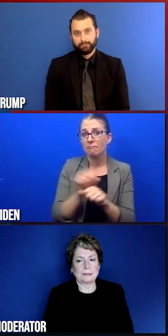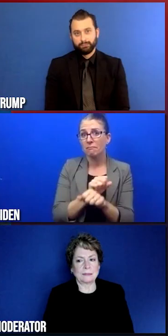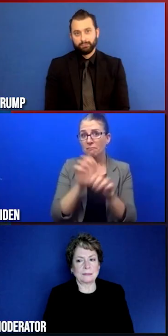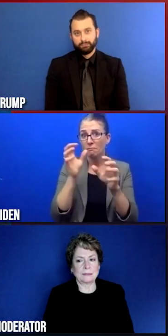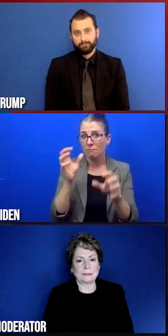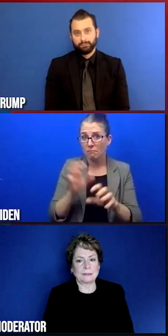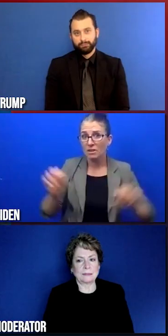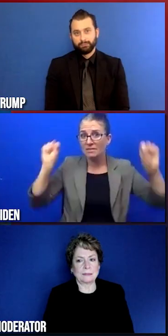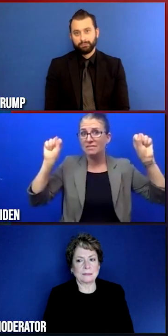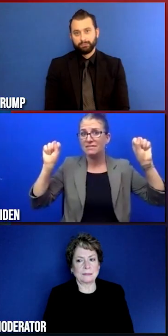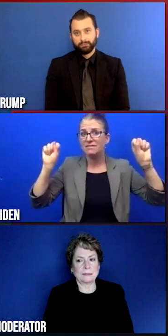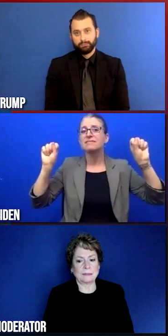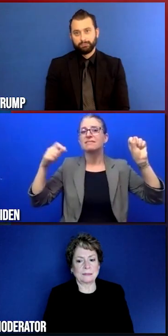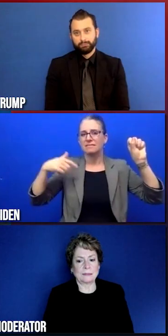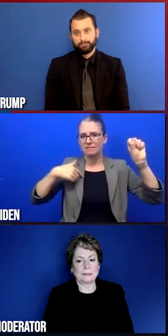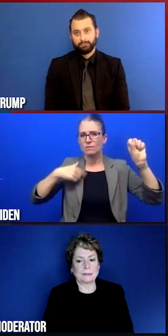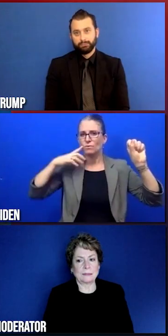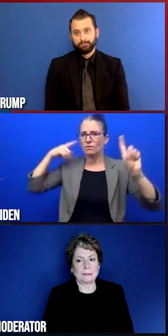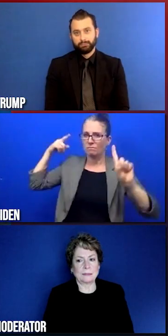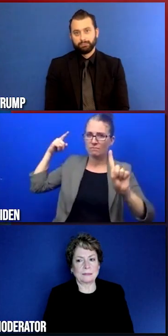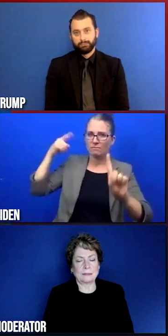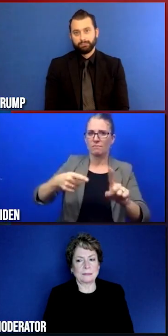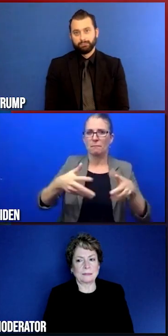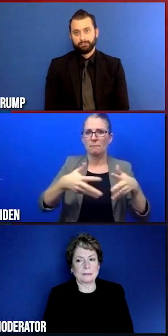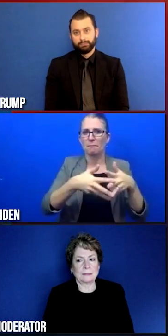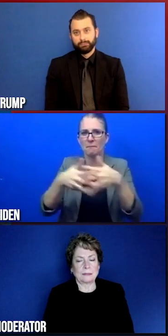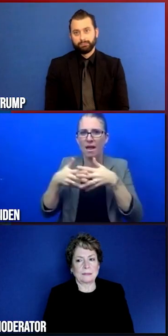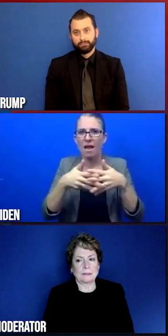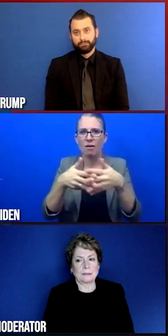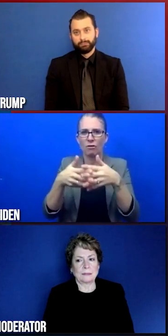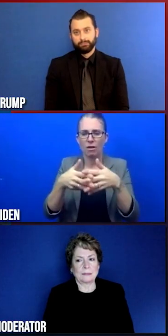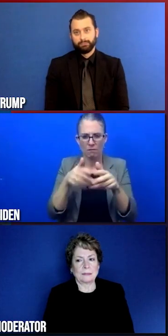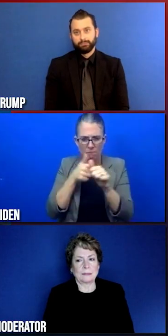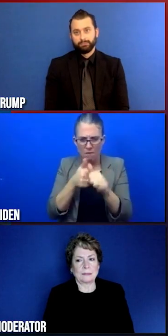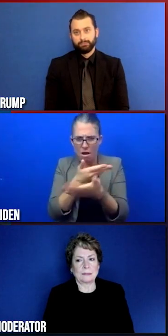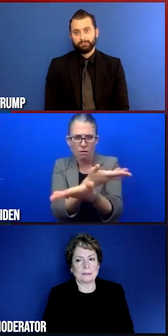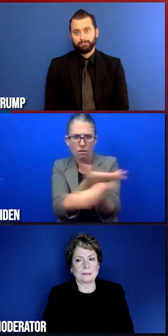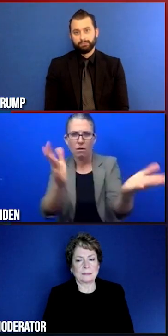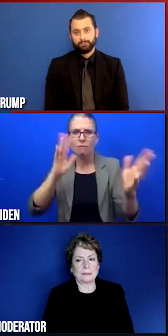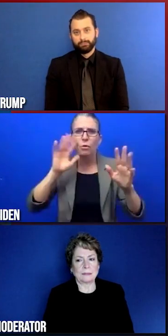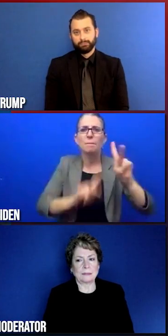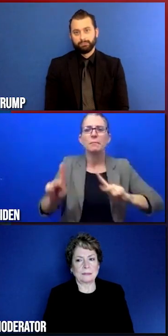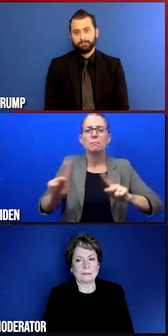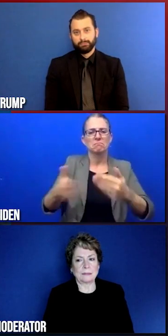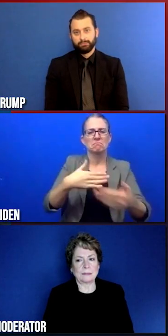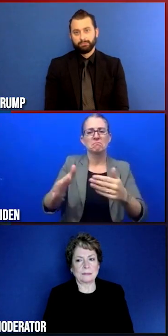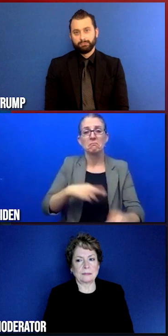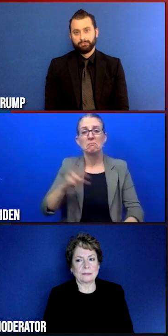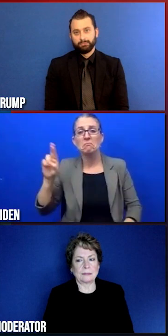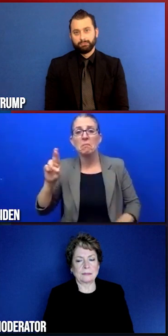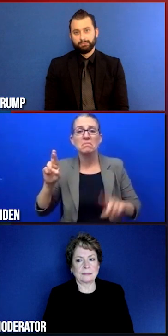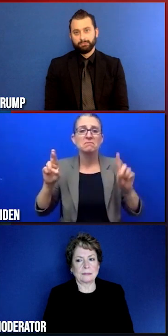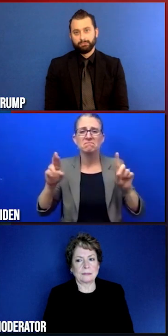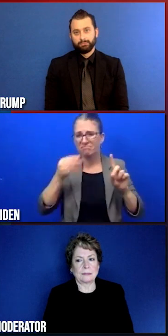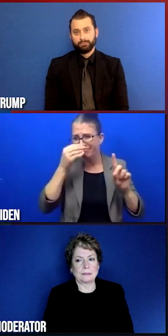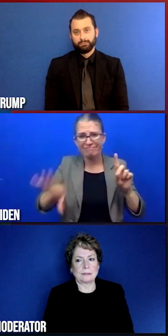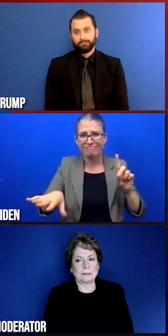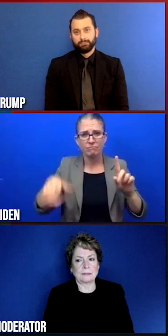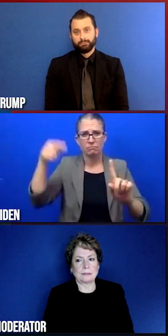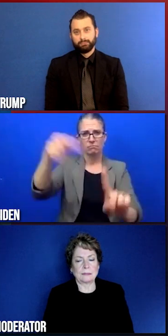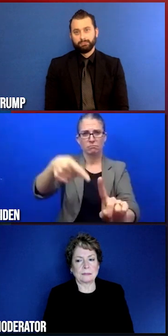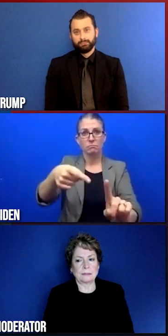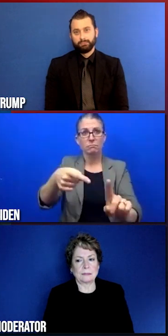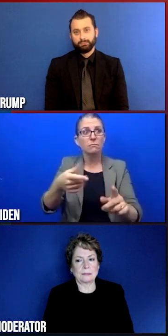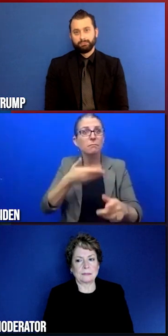every single state out there finds themselves in trouble. They're going to start laying off, whether they're red or blue, cops, firefighters,